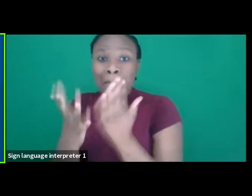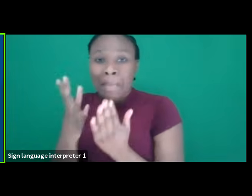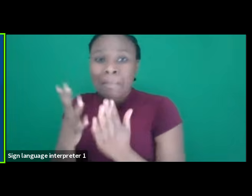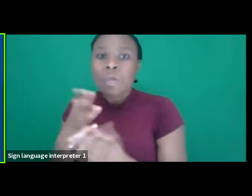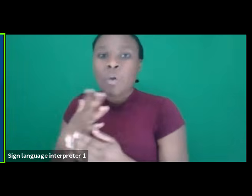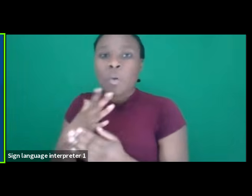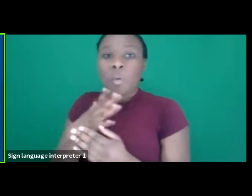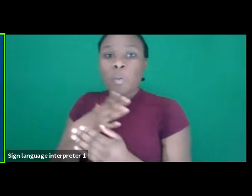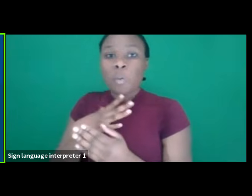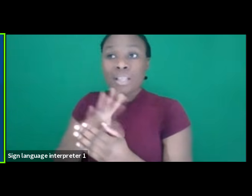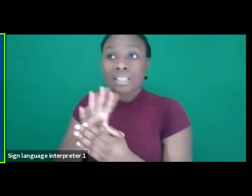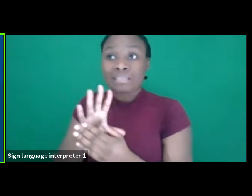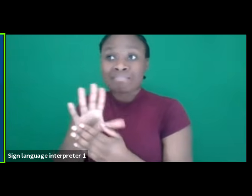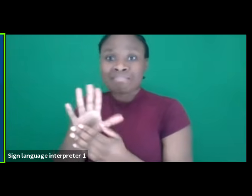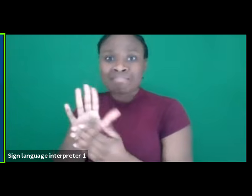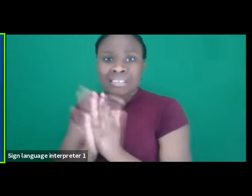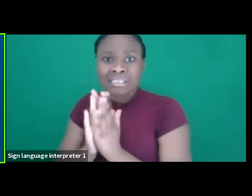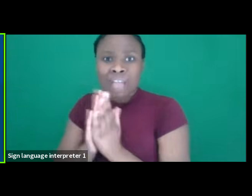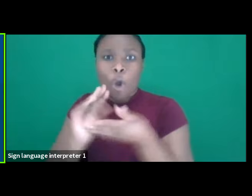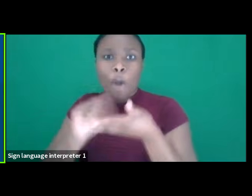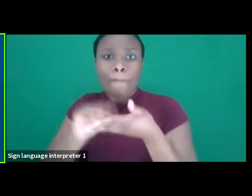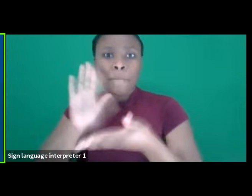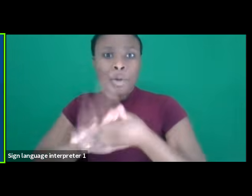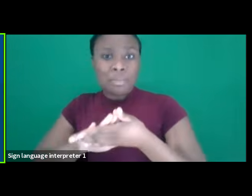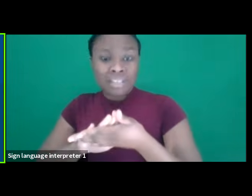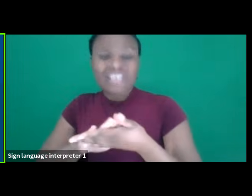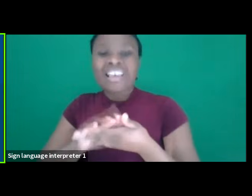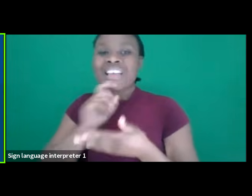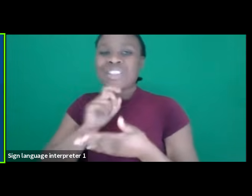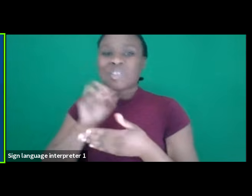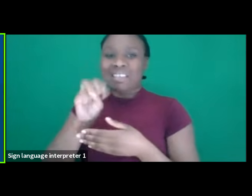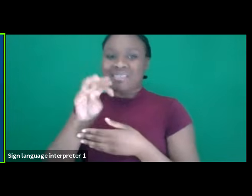as understanding, you know, what is your status,